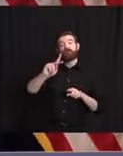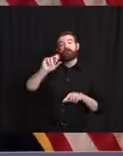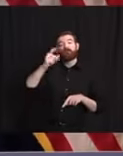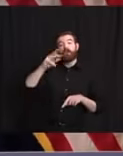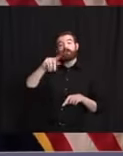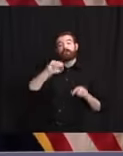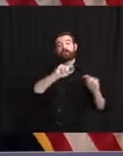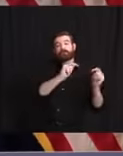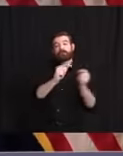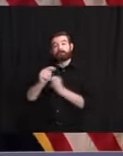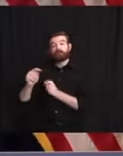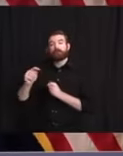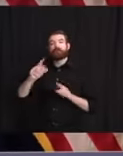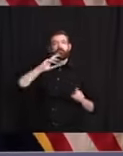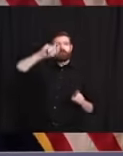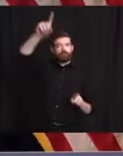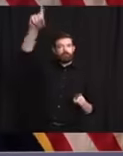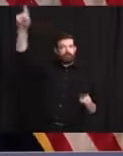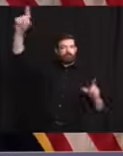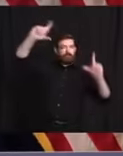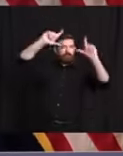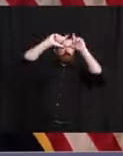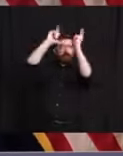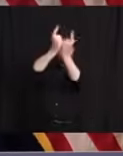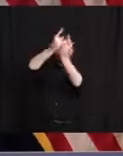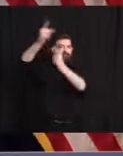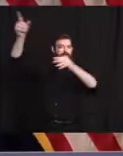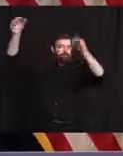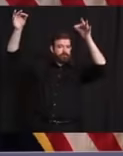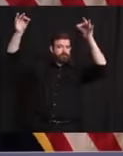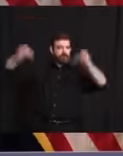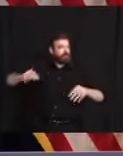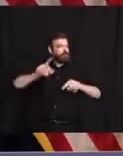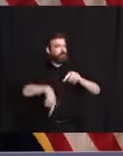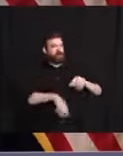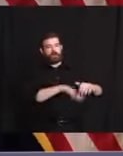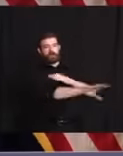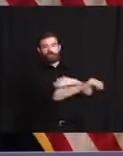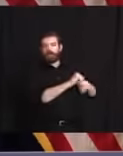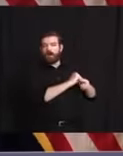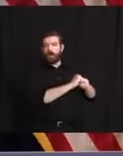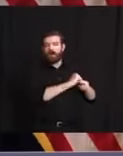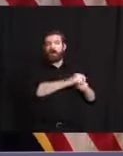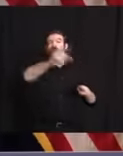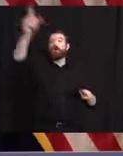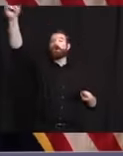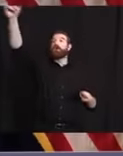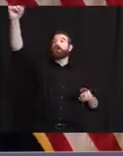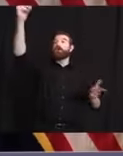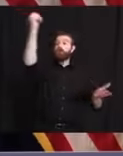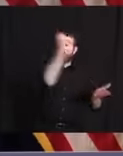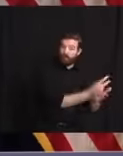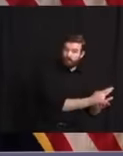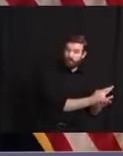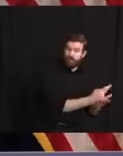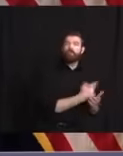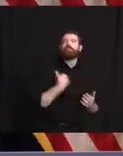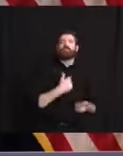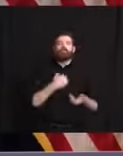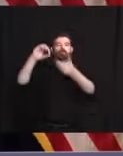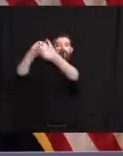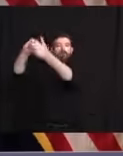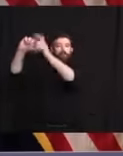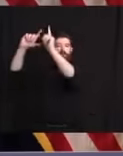practice or to come into their facilities until very recently. So we've been working closely with both the leagues as well as the teams that have a presence in the